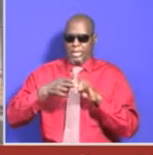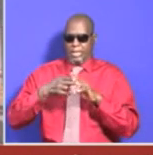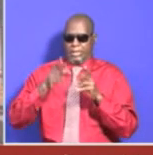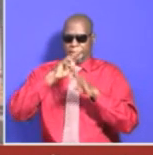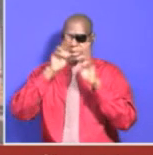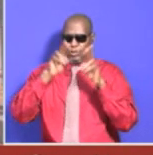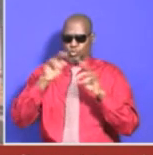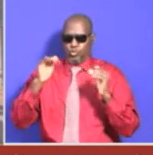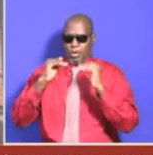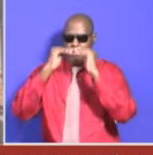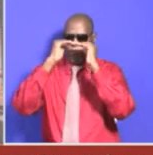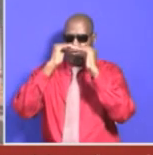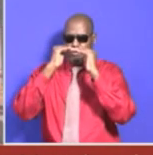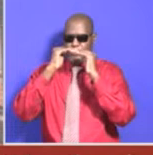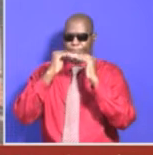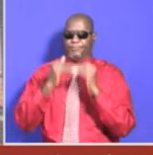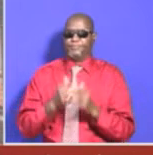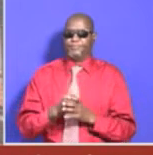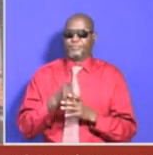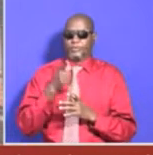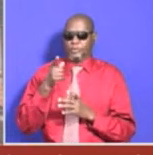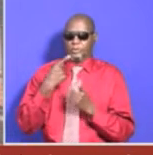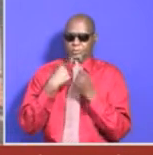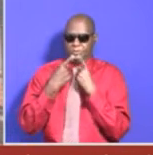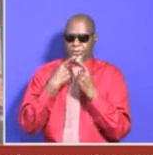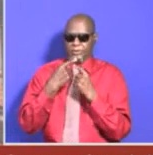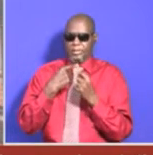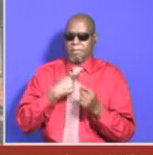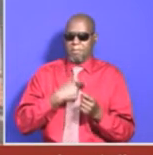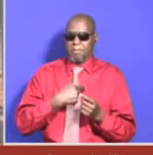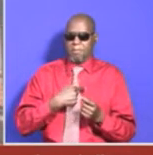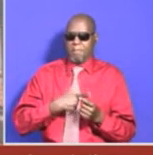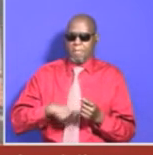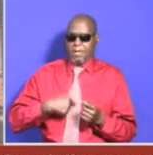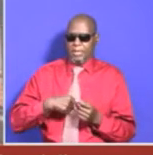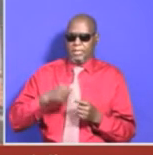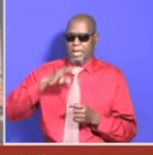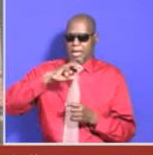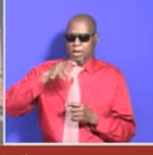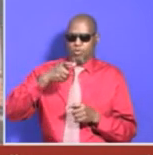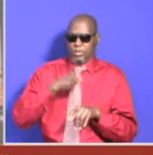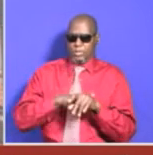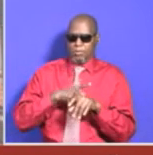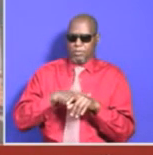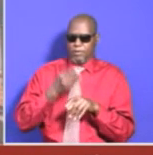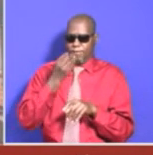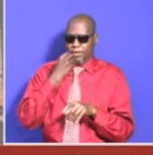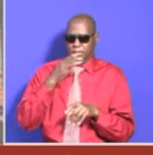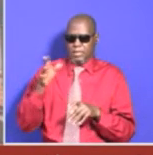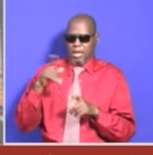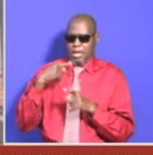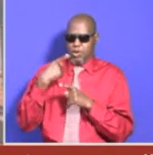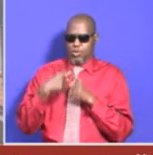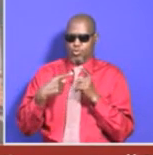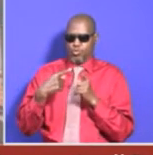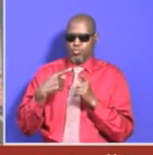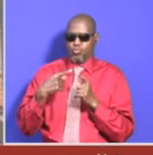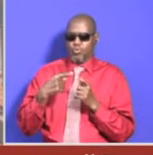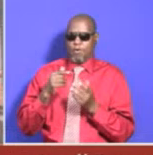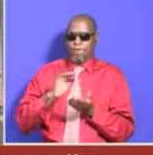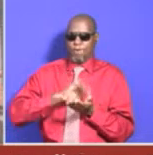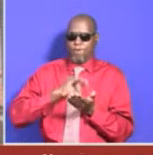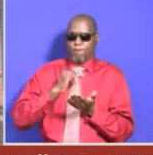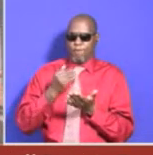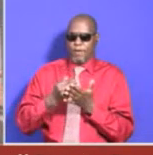standards. The DP also said, who was speaking in Malindi, Kilifi County, during the breakfast of the fast and the annual fundraiser for